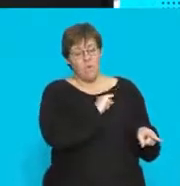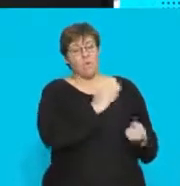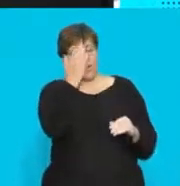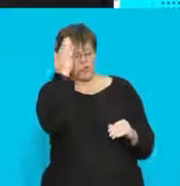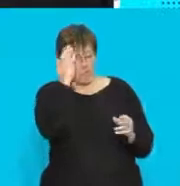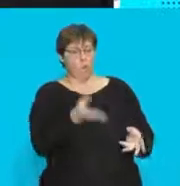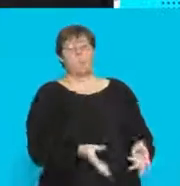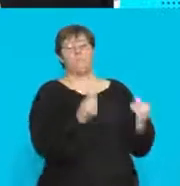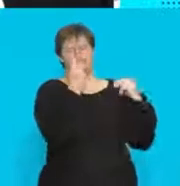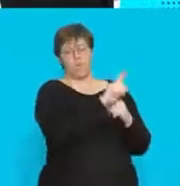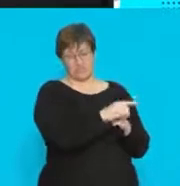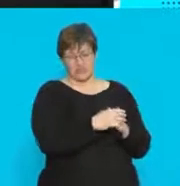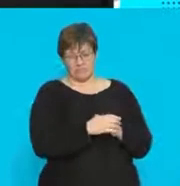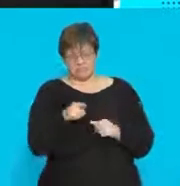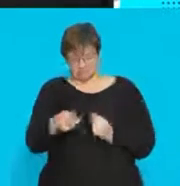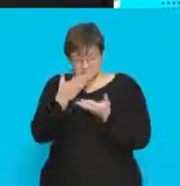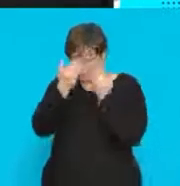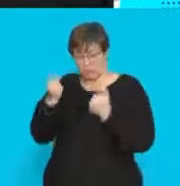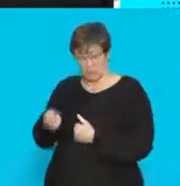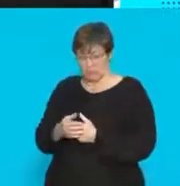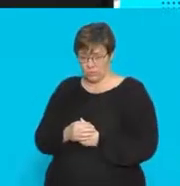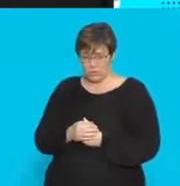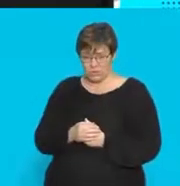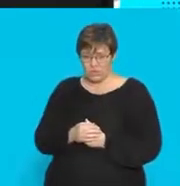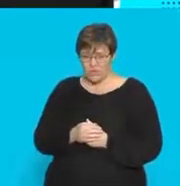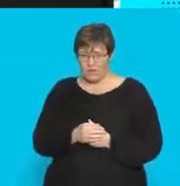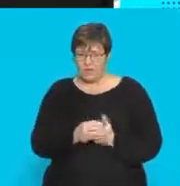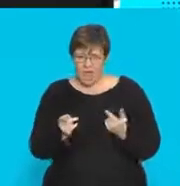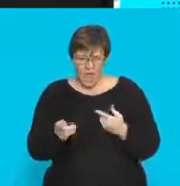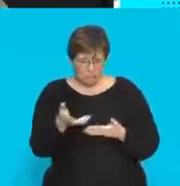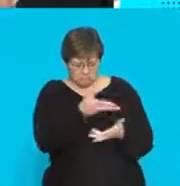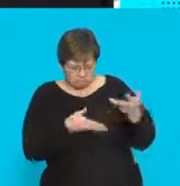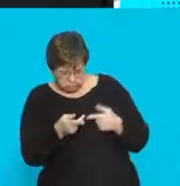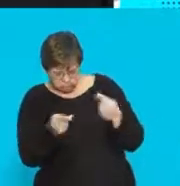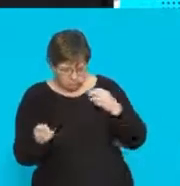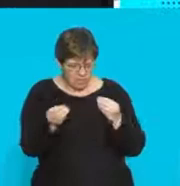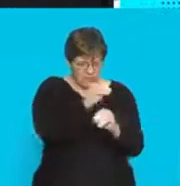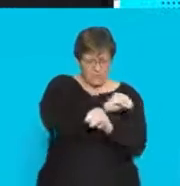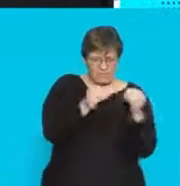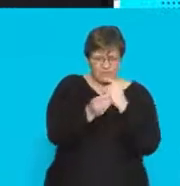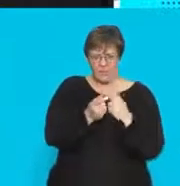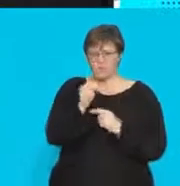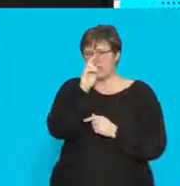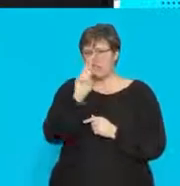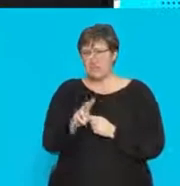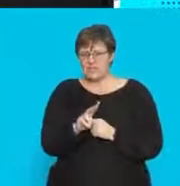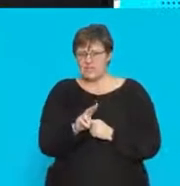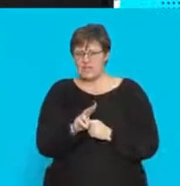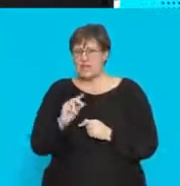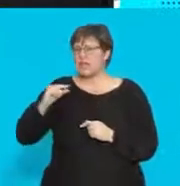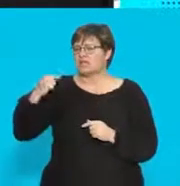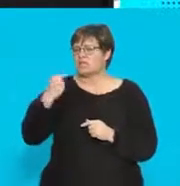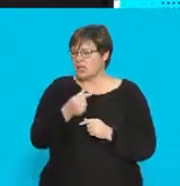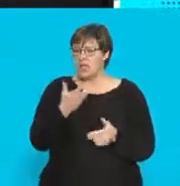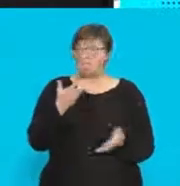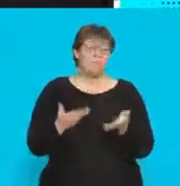get. But playing around with sexual reproduction, right, getting to see the genes, might be able to